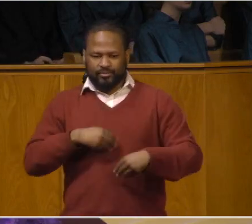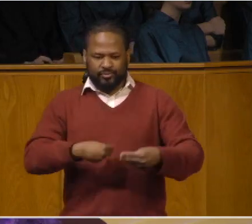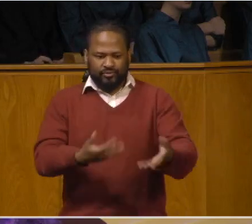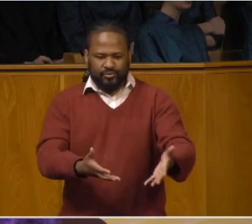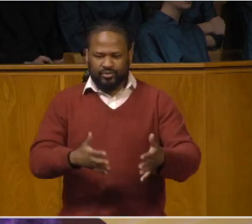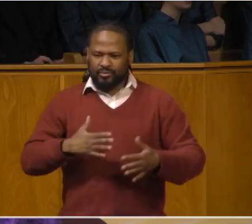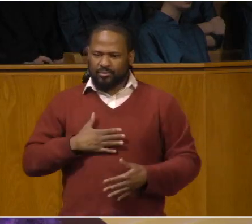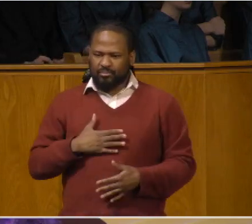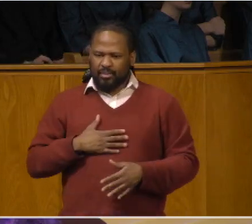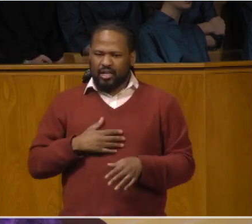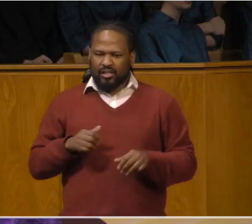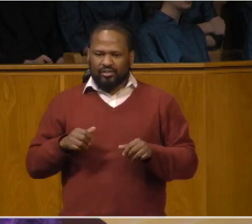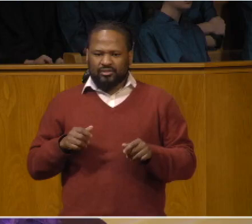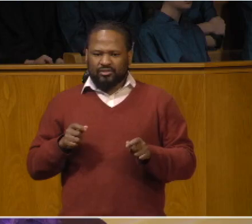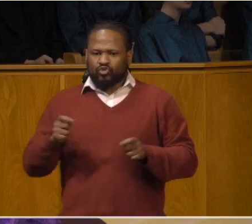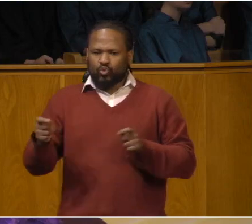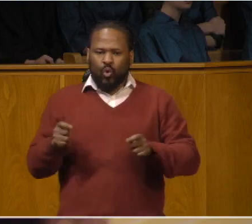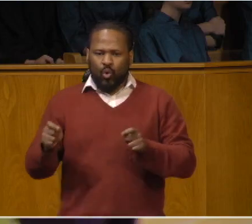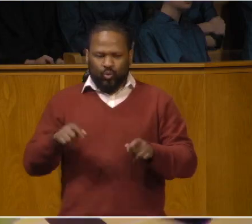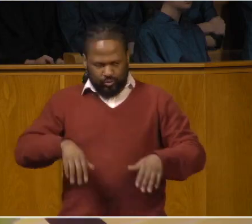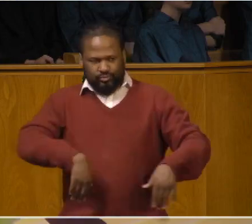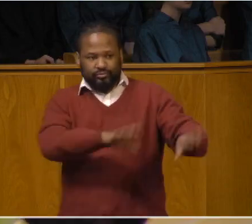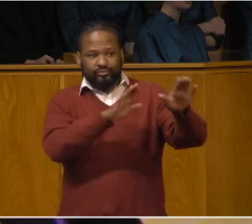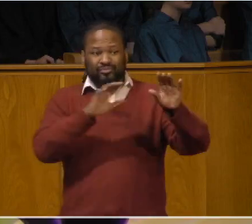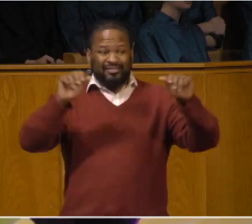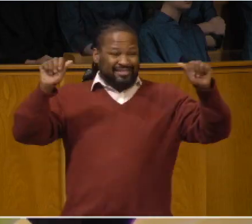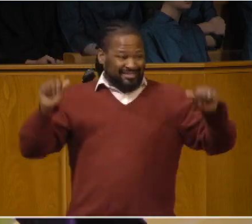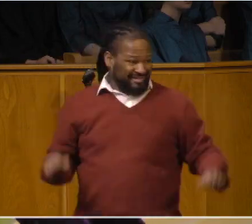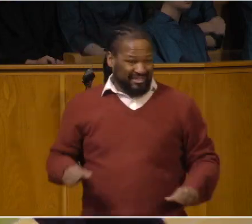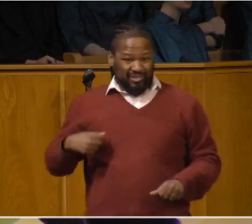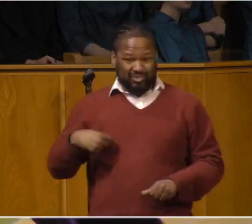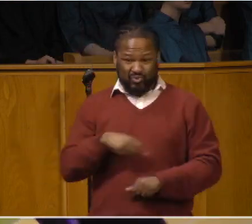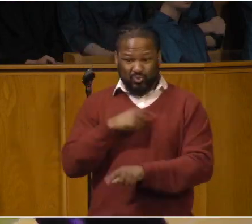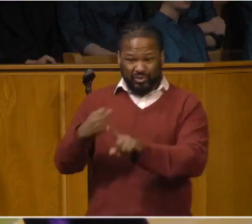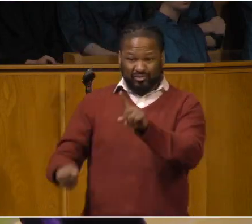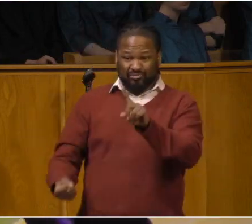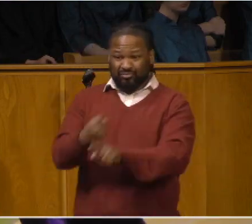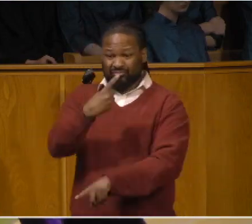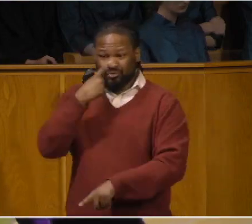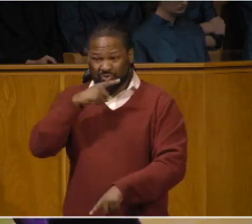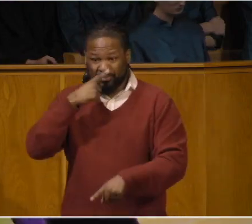my power. Can we park here for a minute?